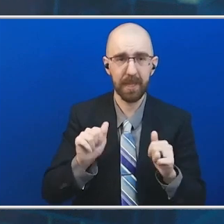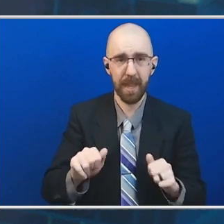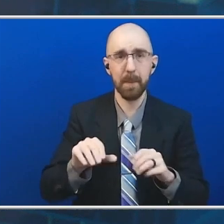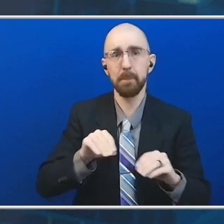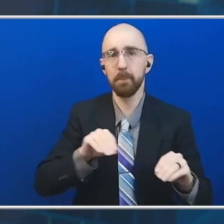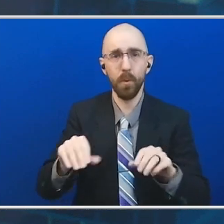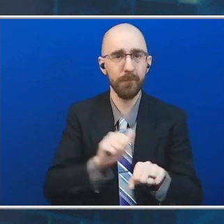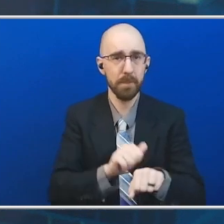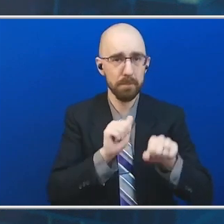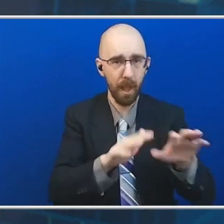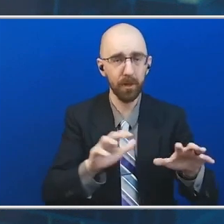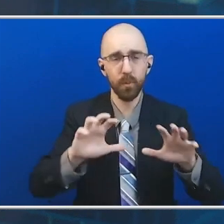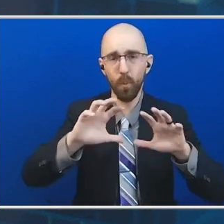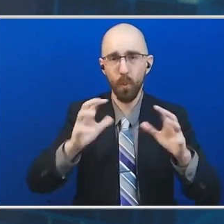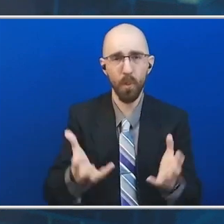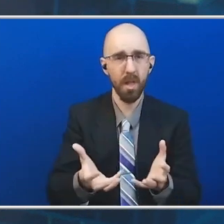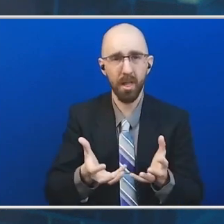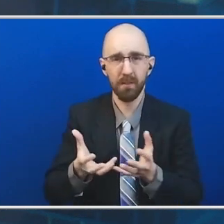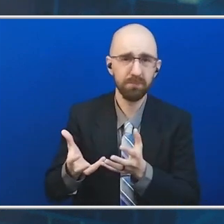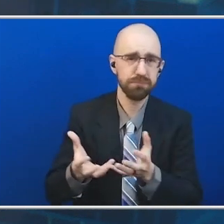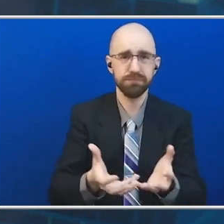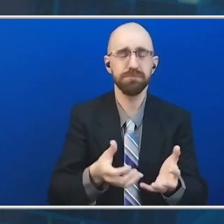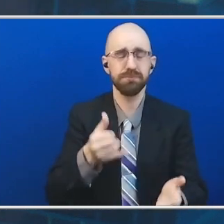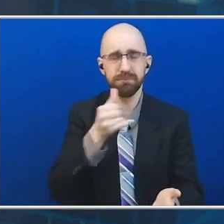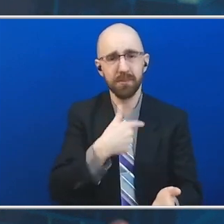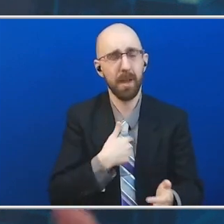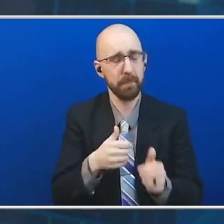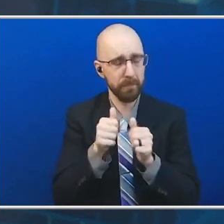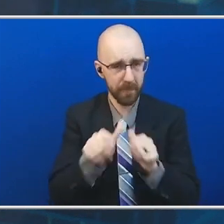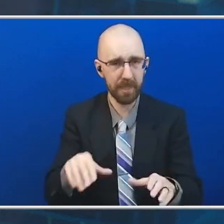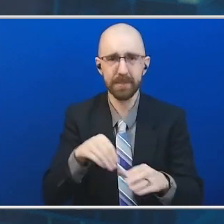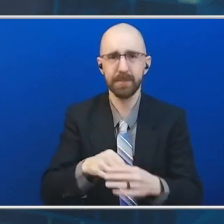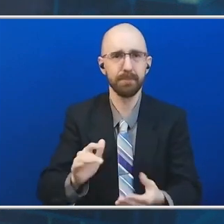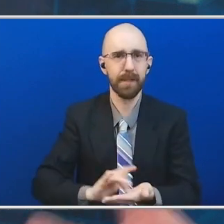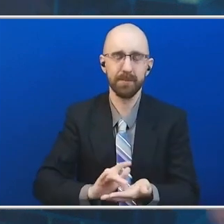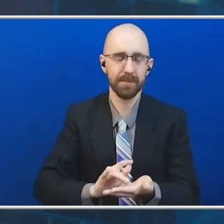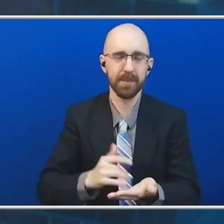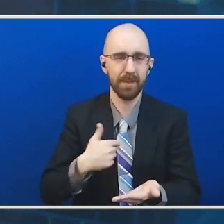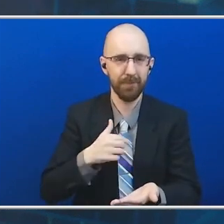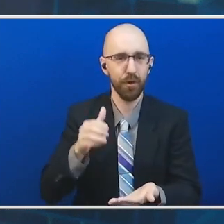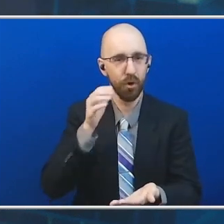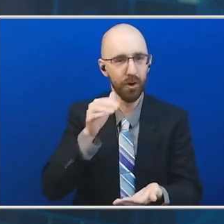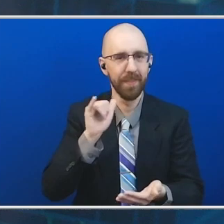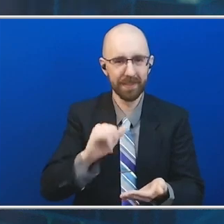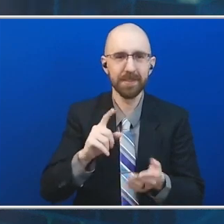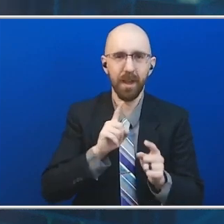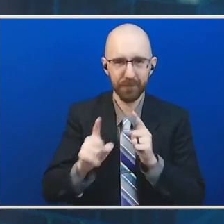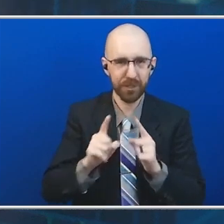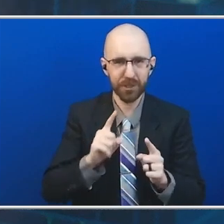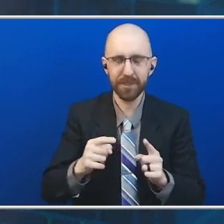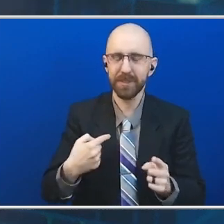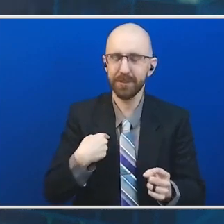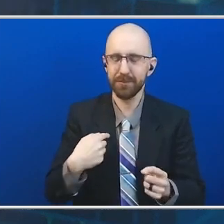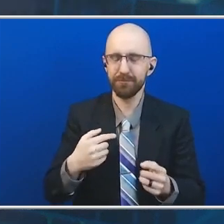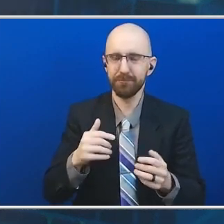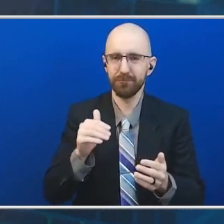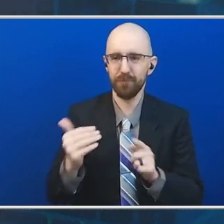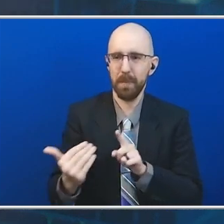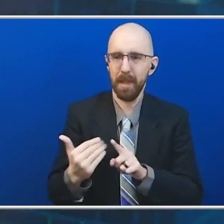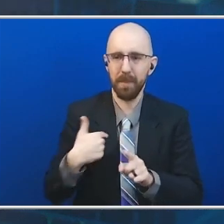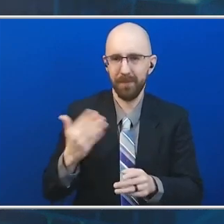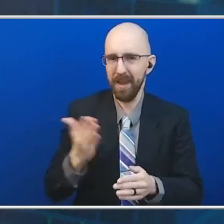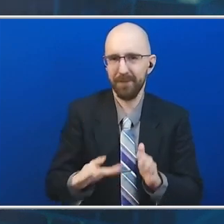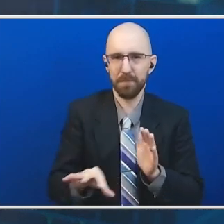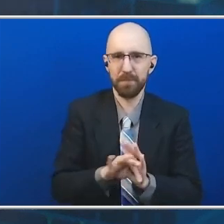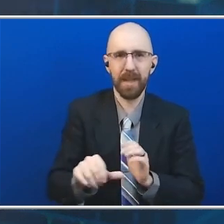worlds. I'm blessed to have been in medicine and have heard this conversation, because it reminds me of why I would never choose a different profession,